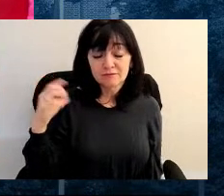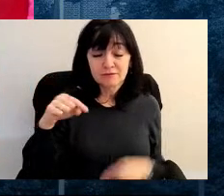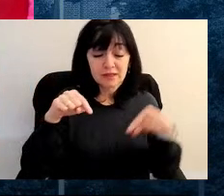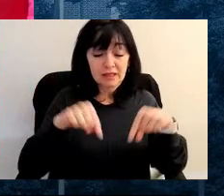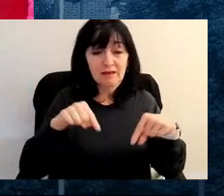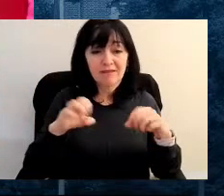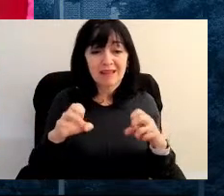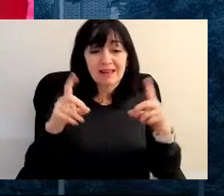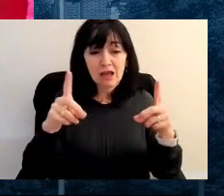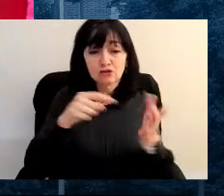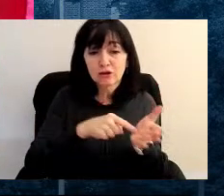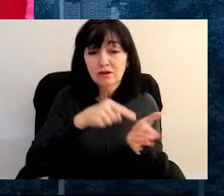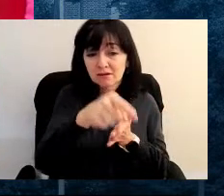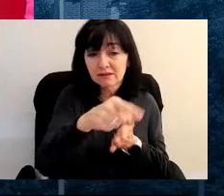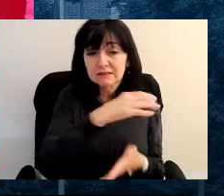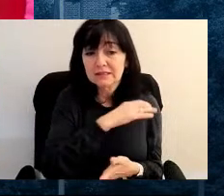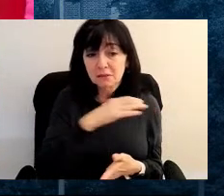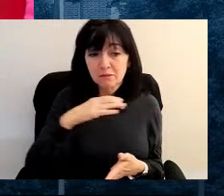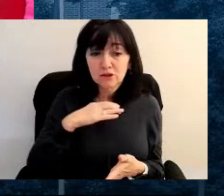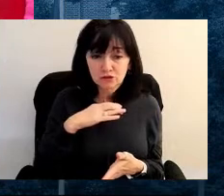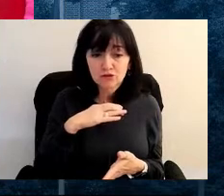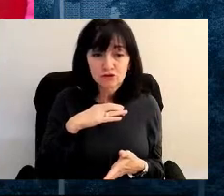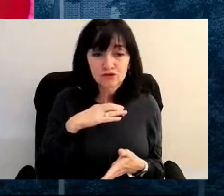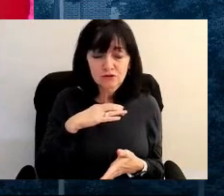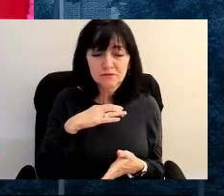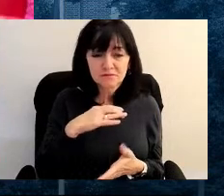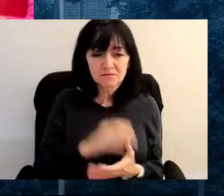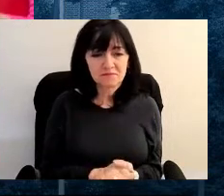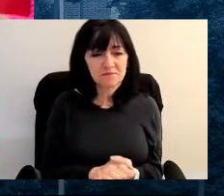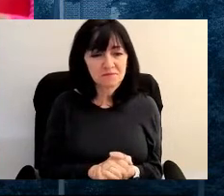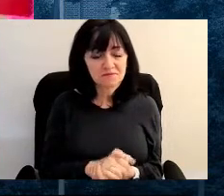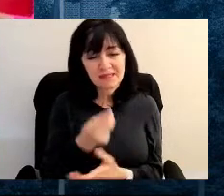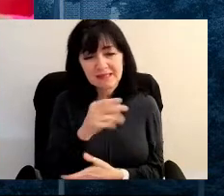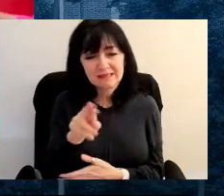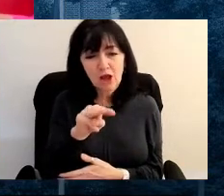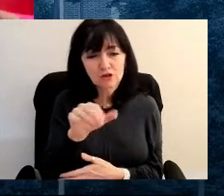Educator Compensation Commission, Dr. Mark Holodick.